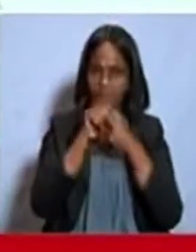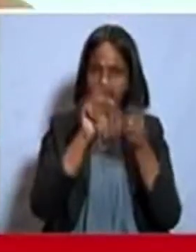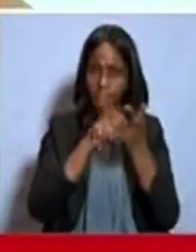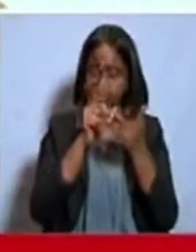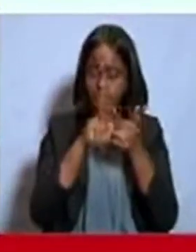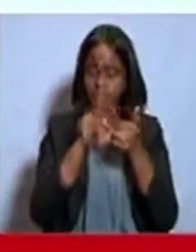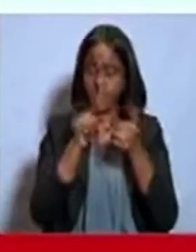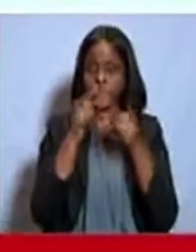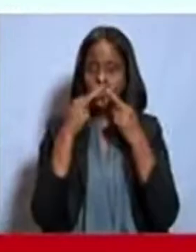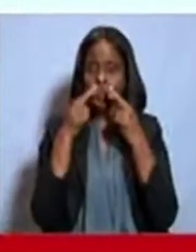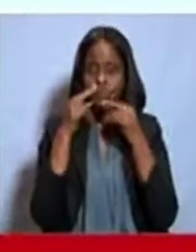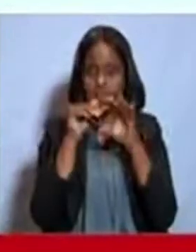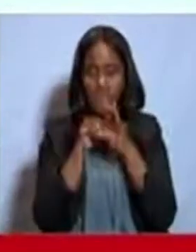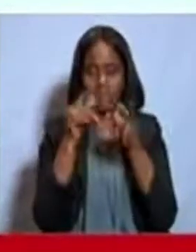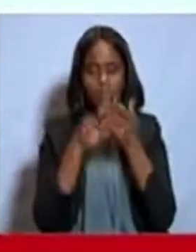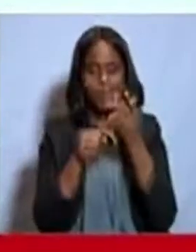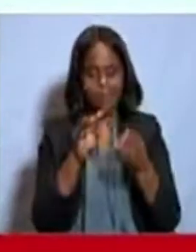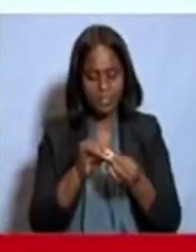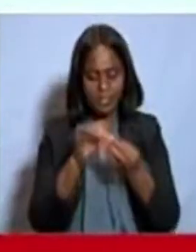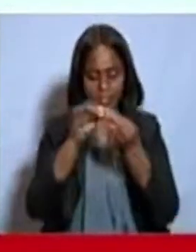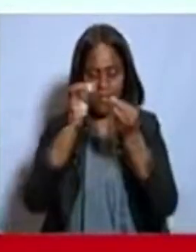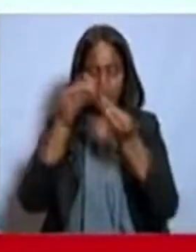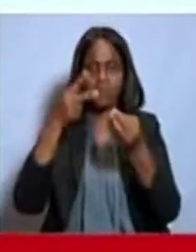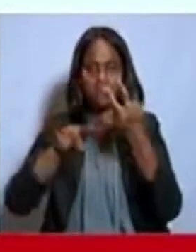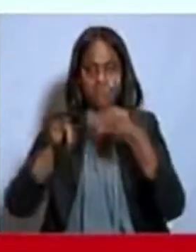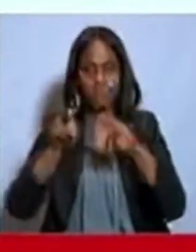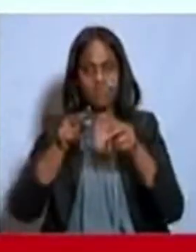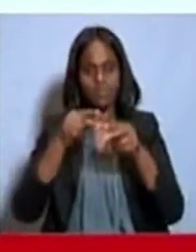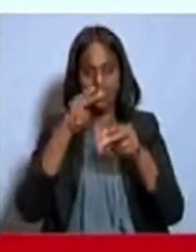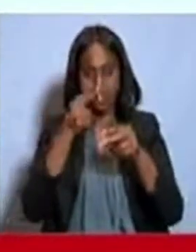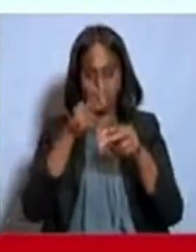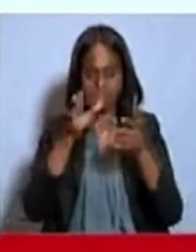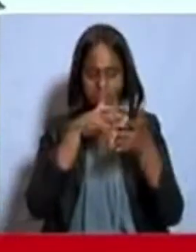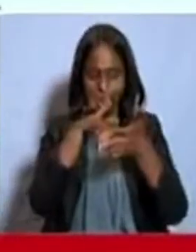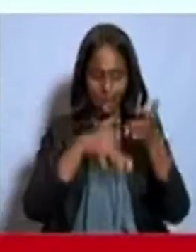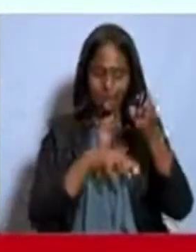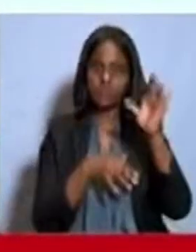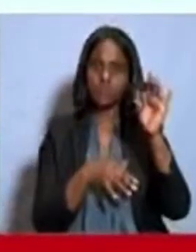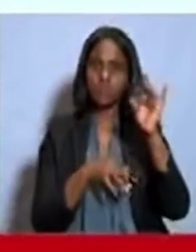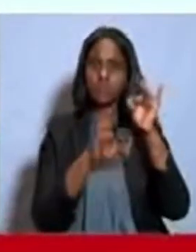FSIP, resulting in accruing double benefits. See Table 8 below.